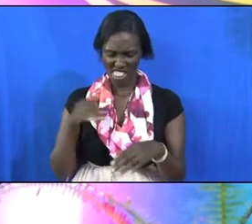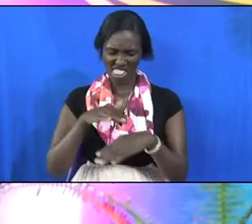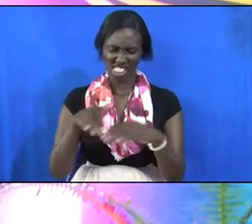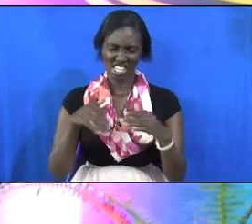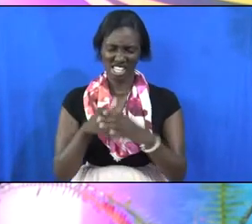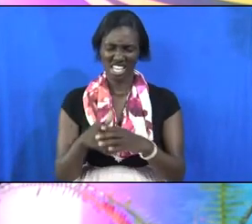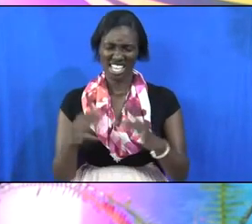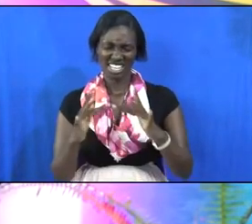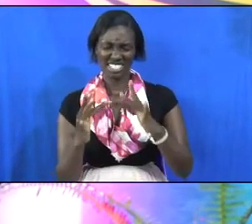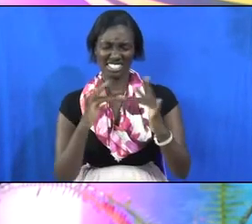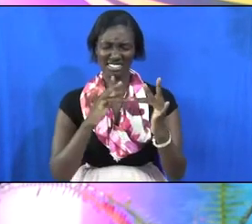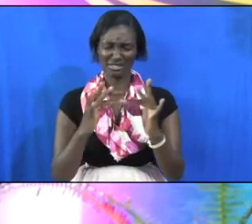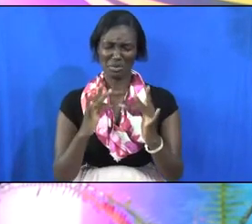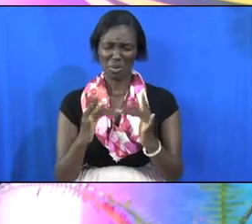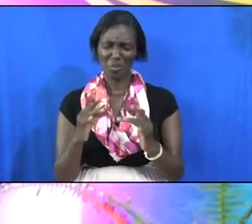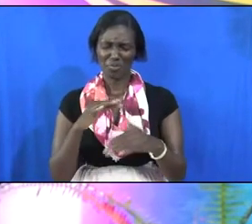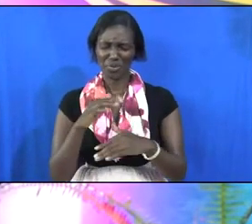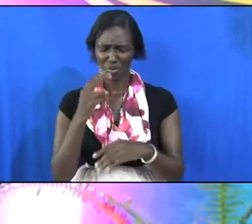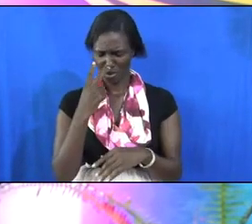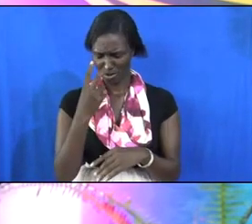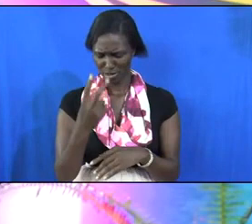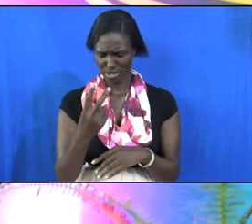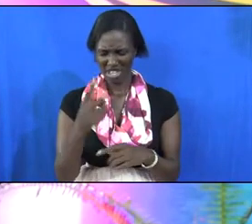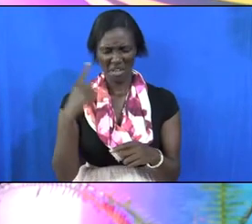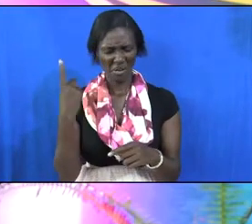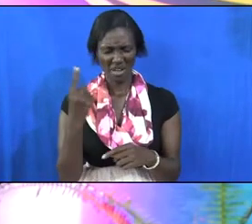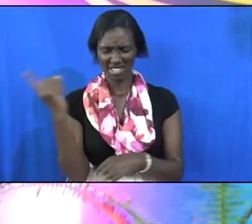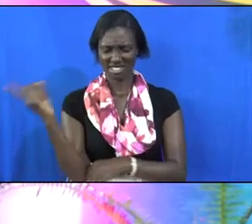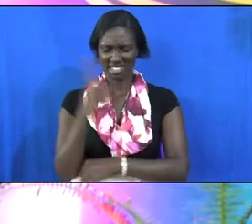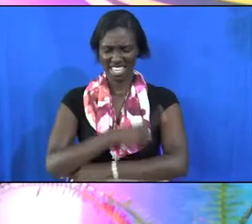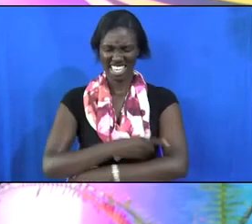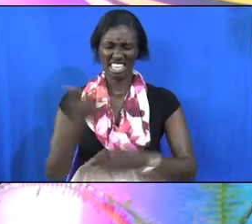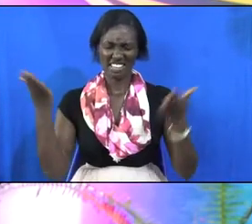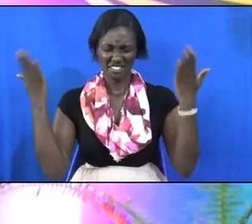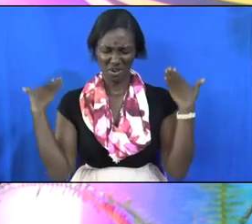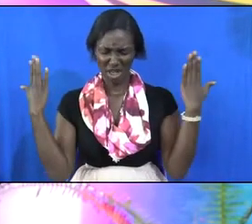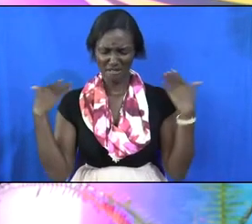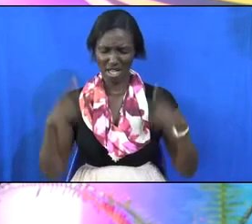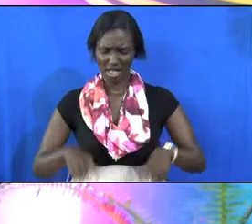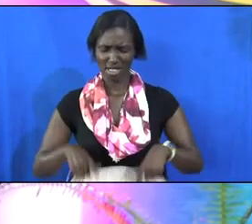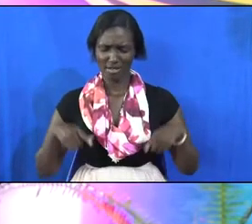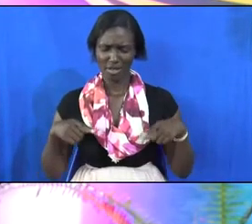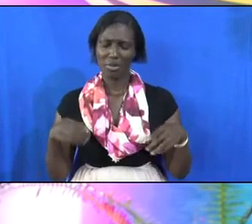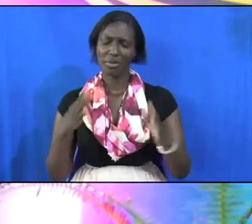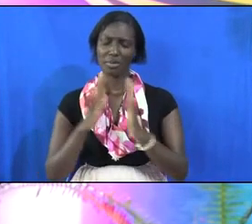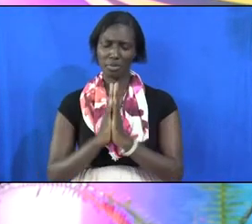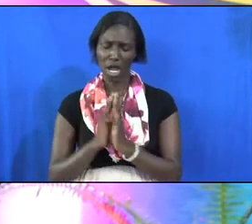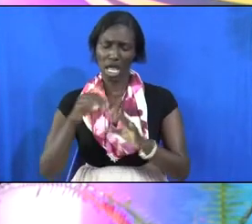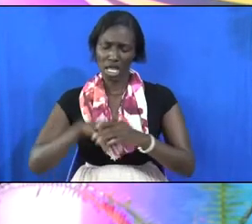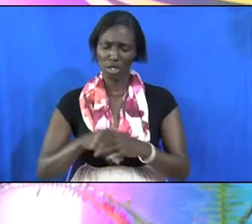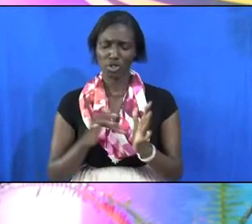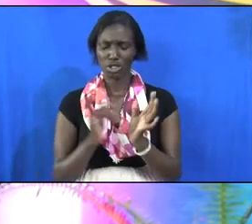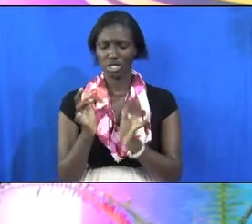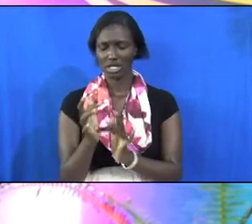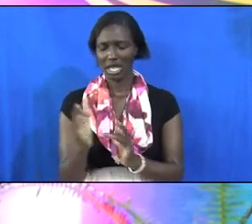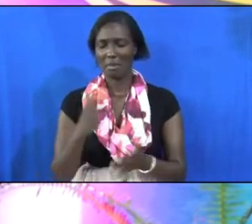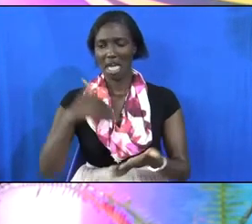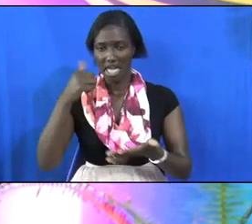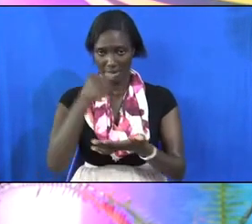and all of us, dear Father, that one day we may live with you eternally. because we have prayed in Jesus'